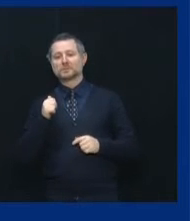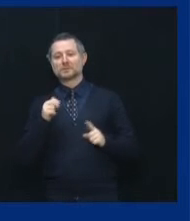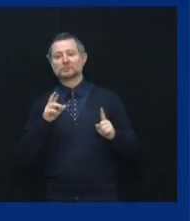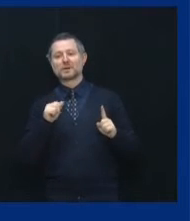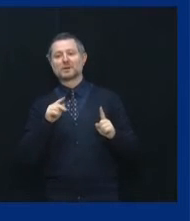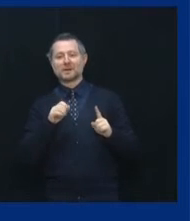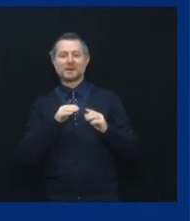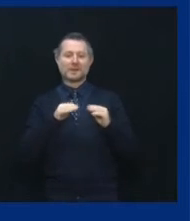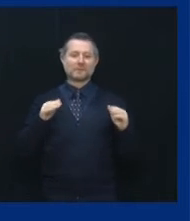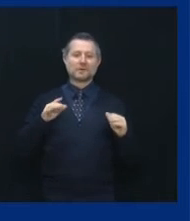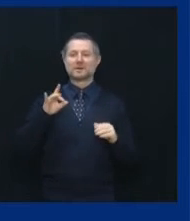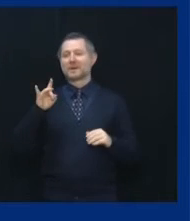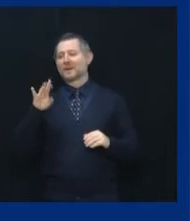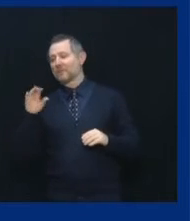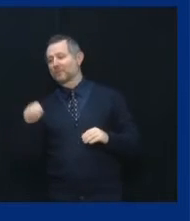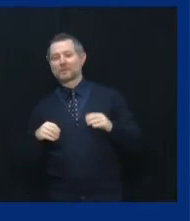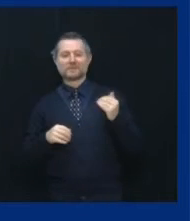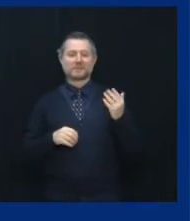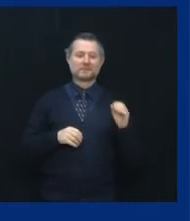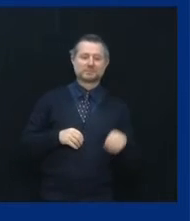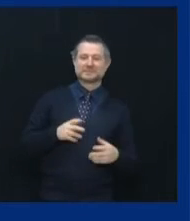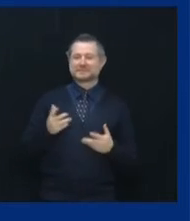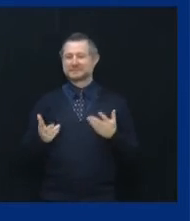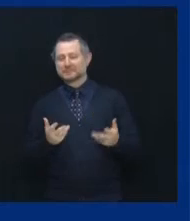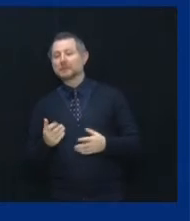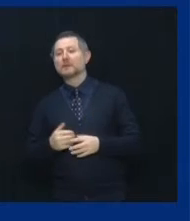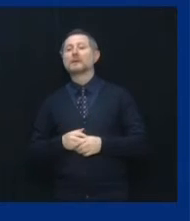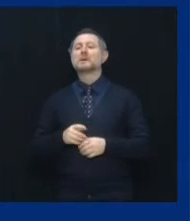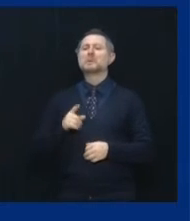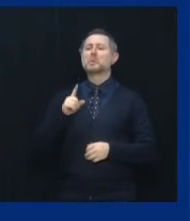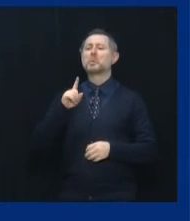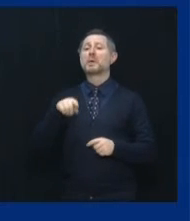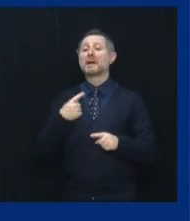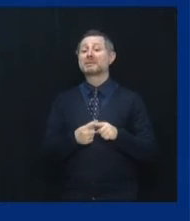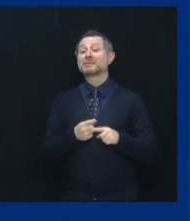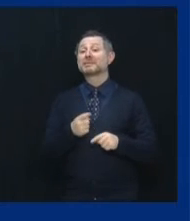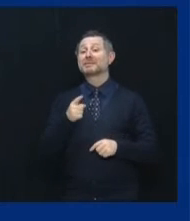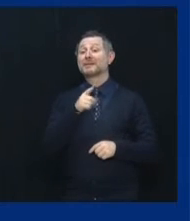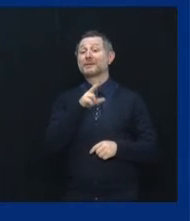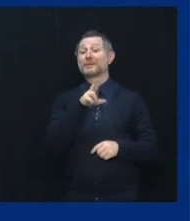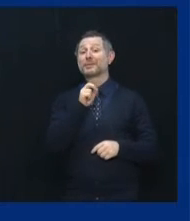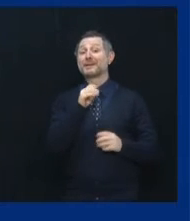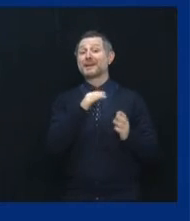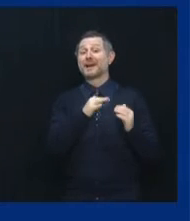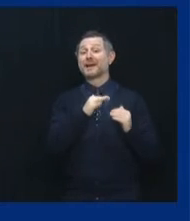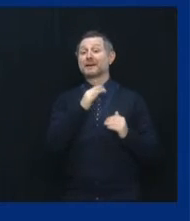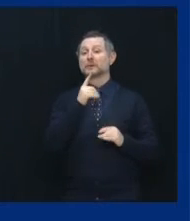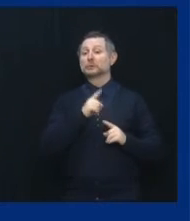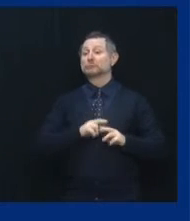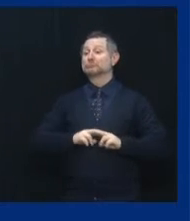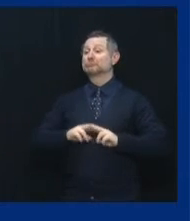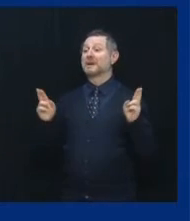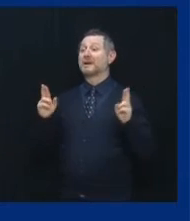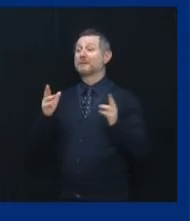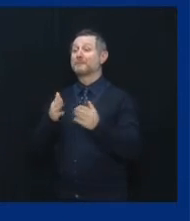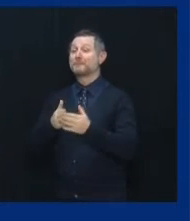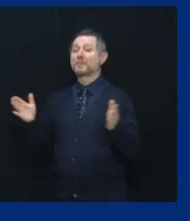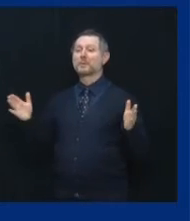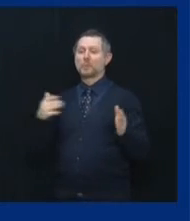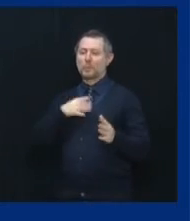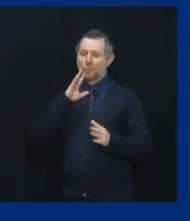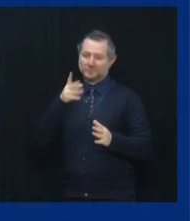levels. And when we do get the supply to open to the general public, then we'll start the public education